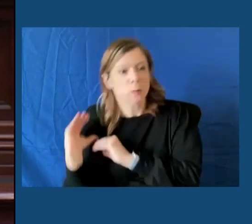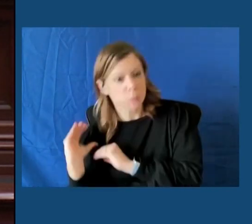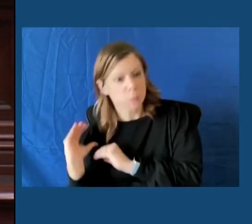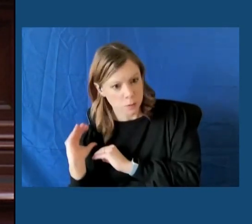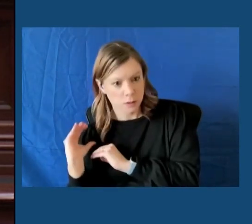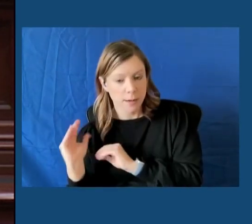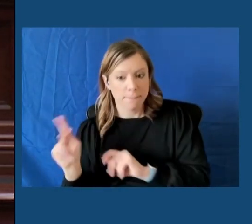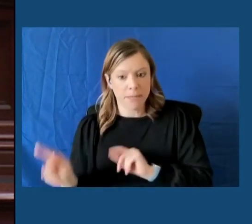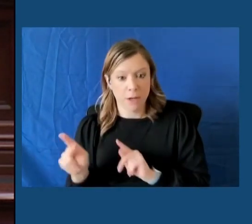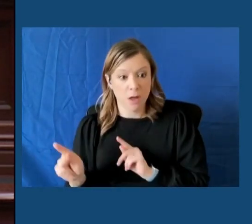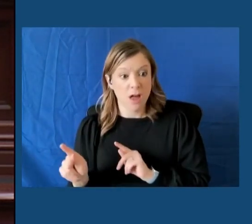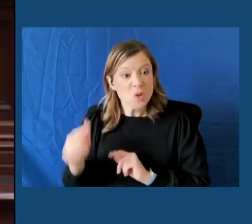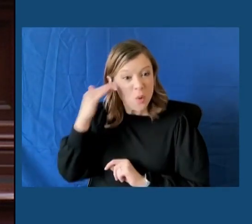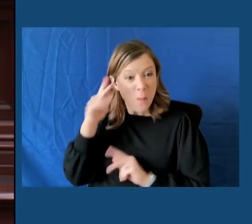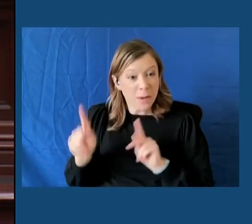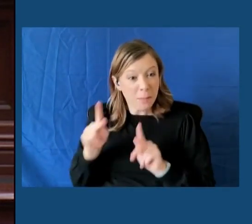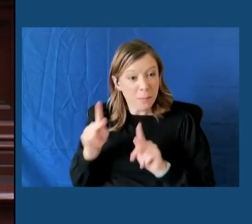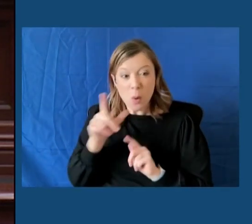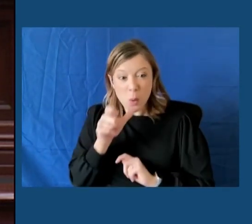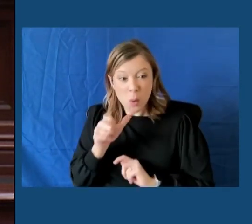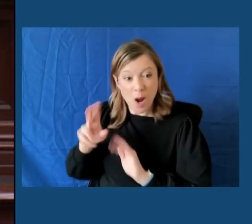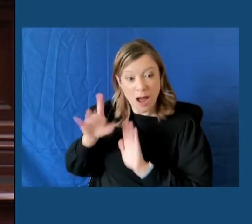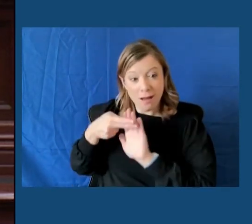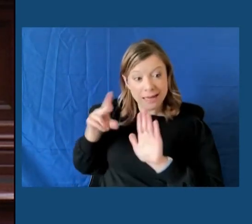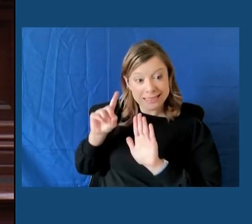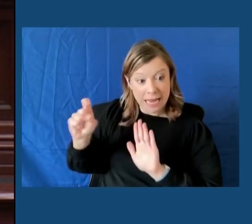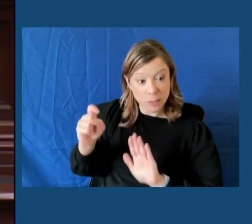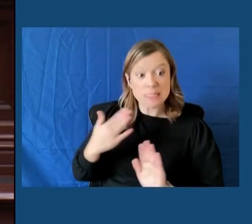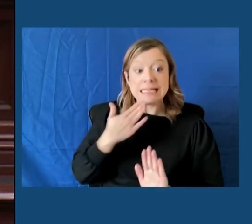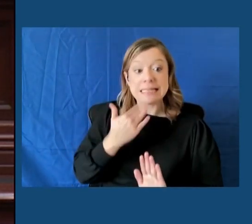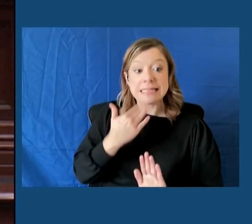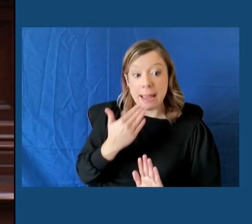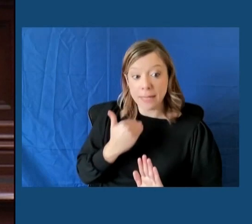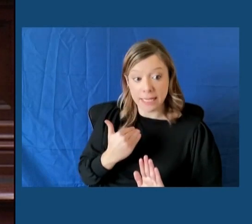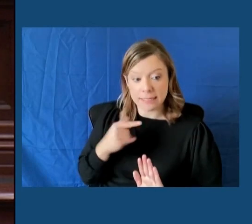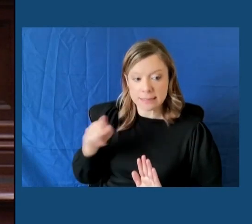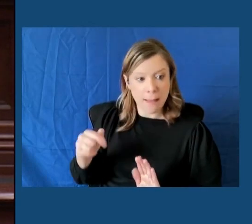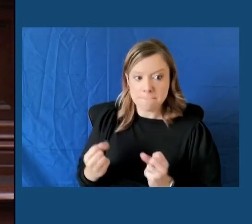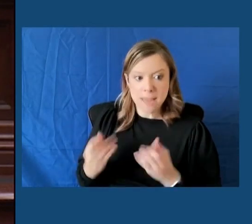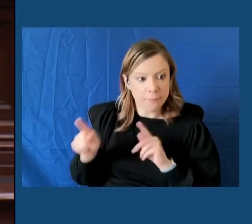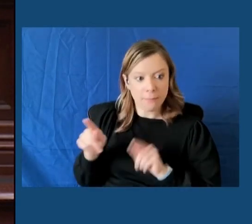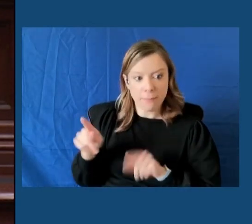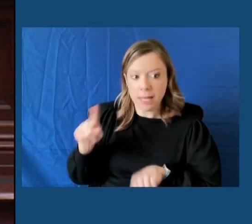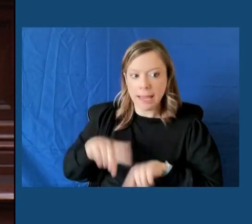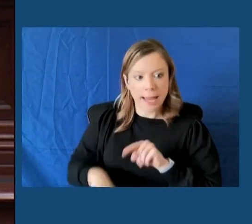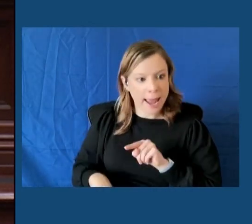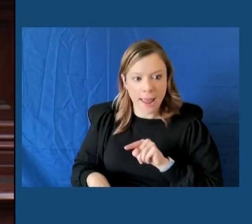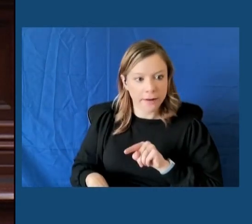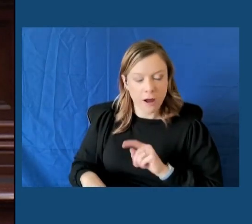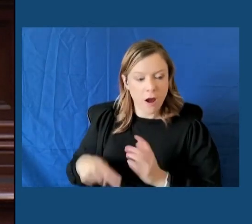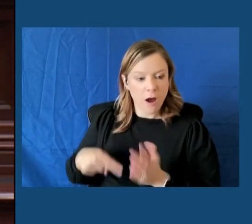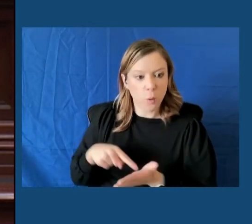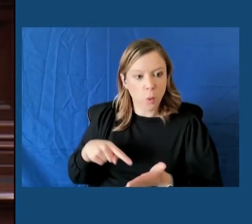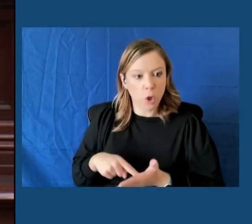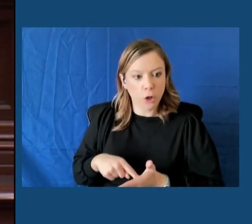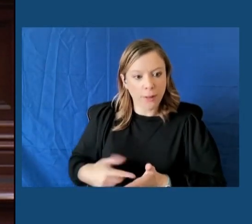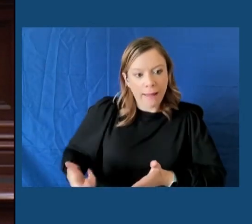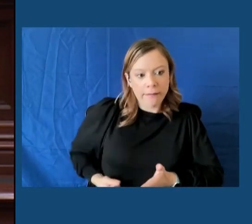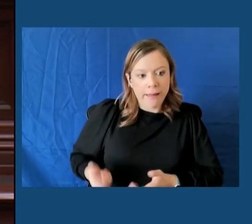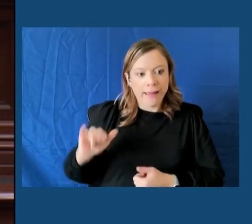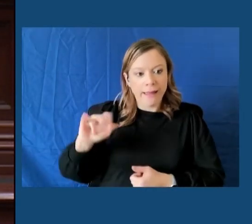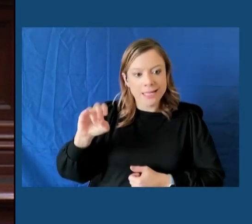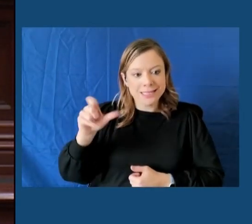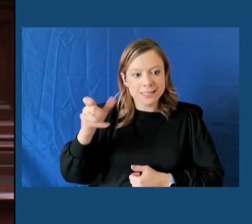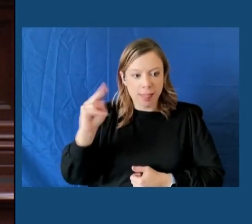diabetes, many can't afford the insulin. One of them is Heather Whitney, who's needed insulin every day